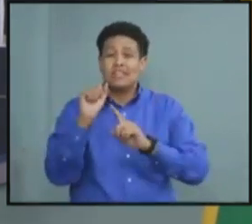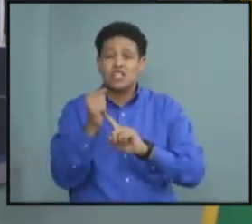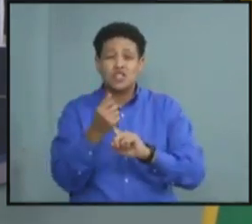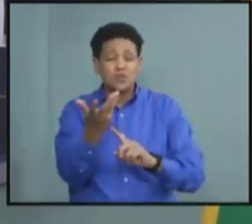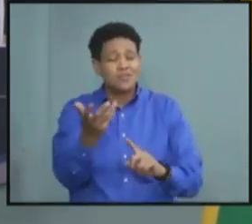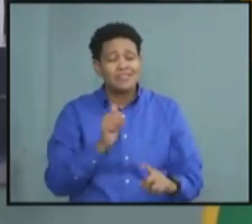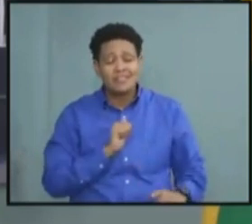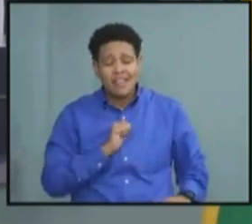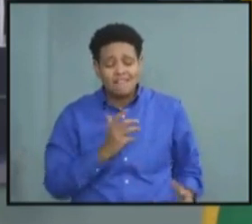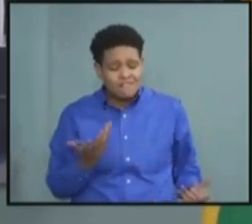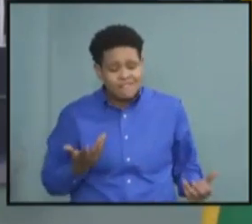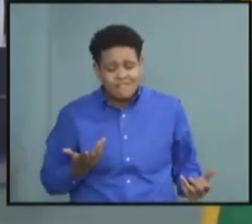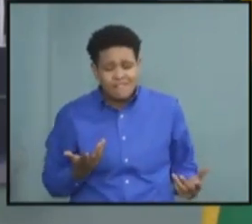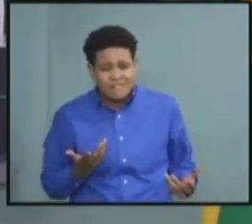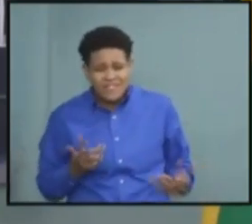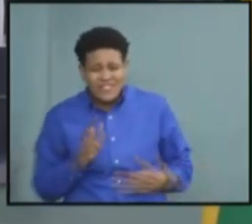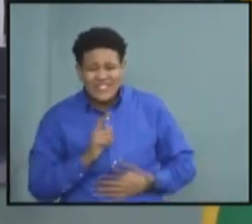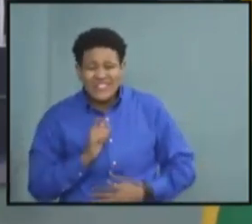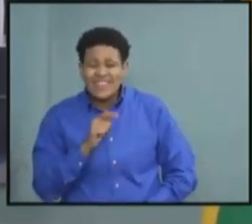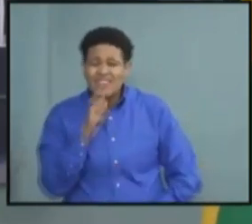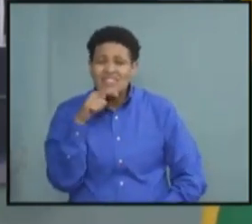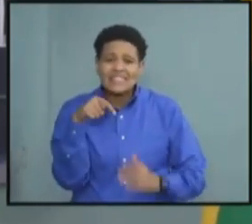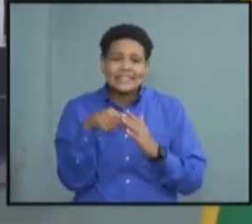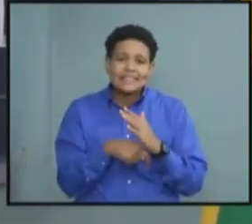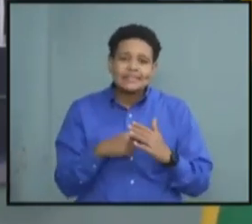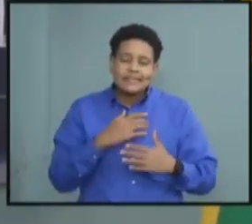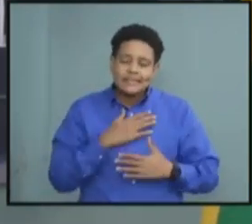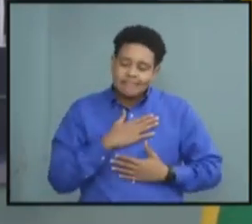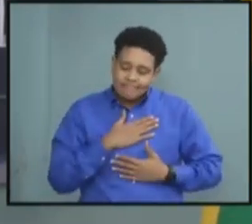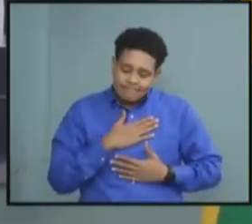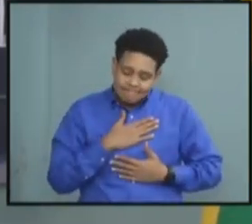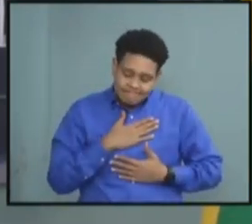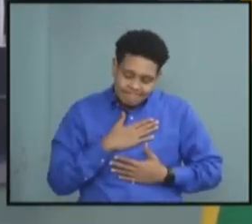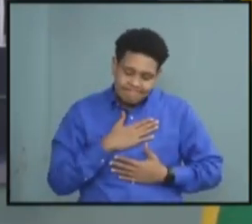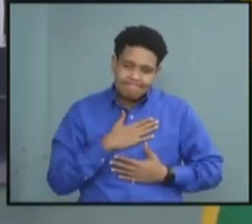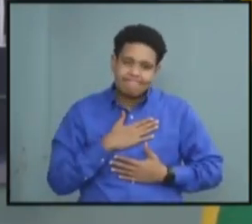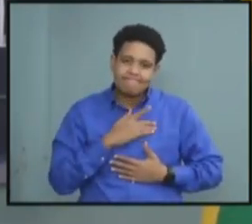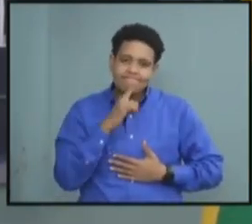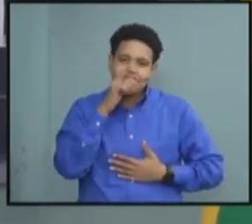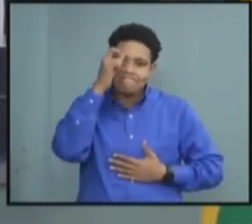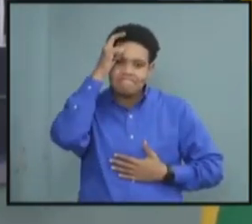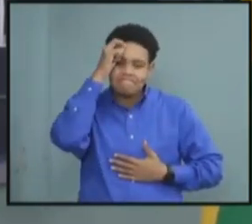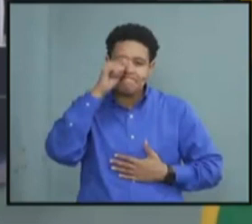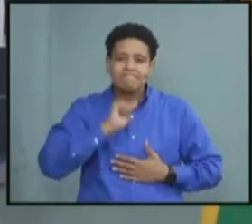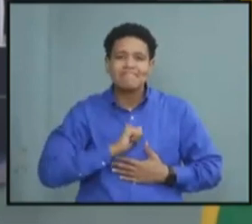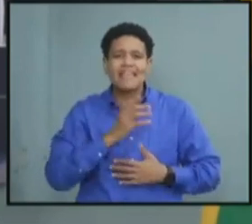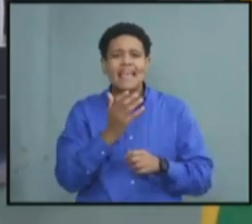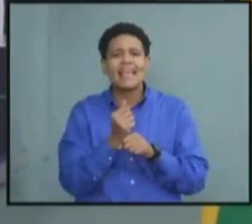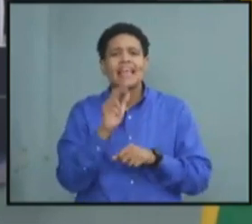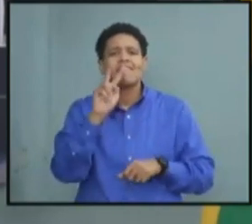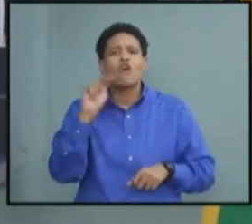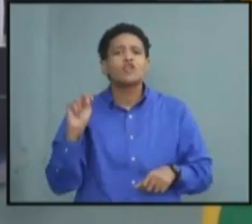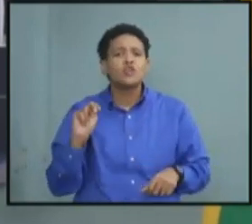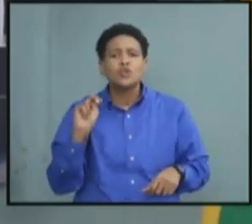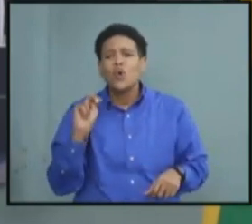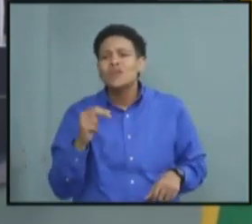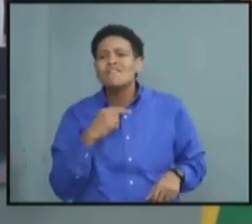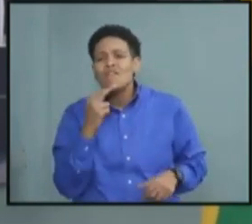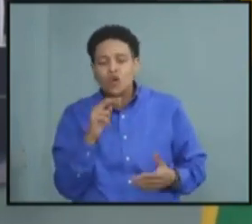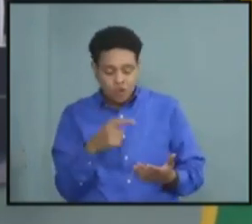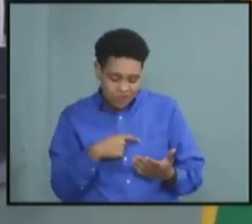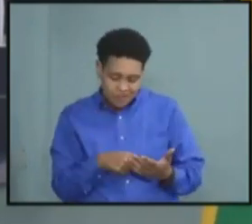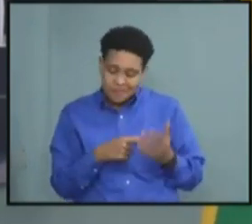that I deeply empathize with. I get the voice notes as